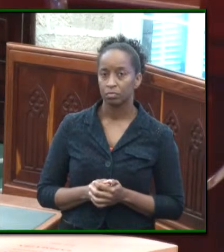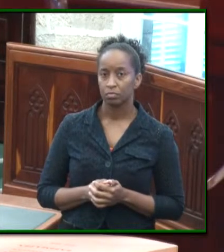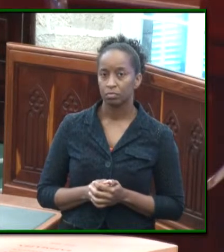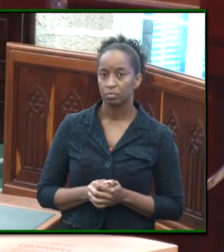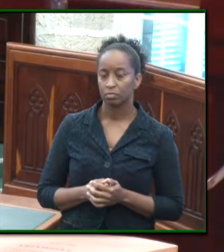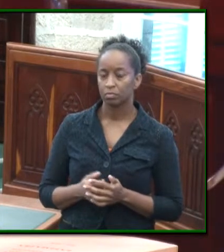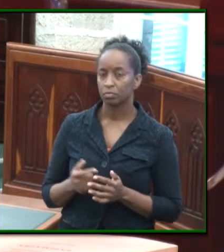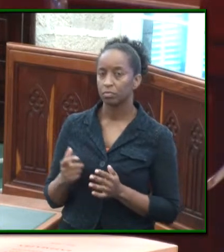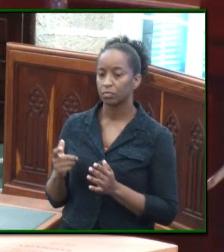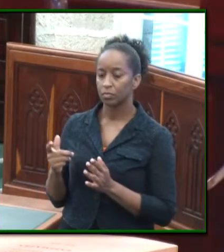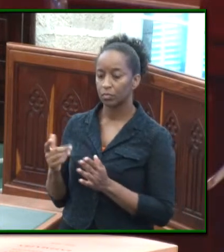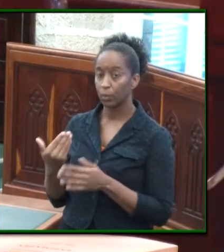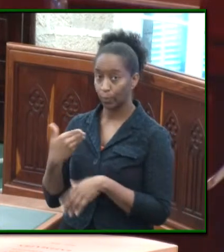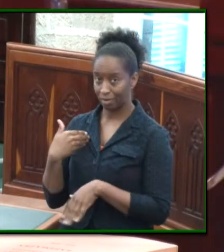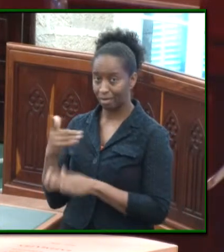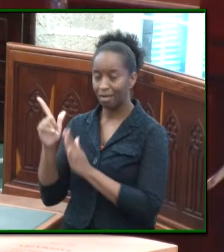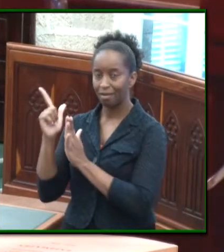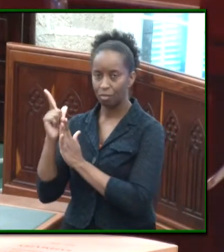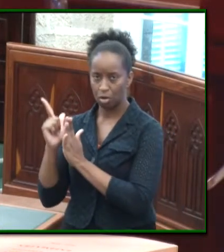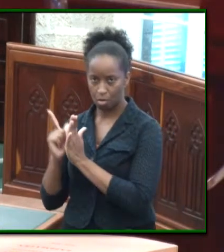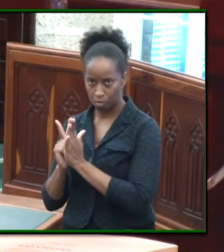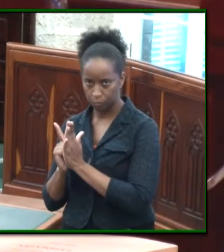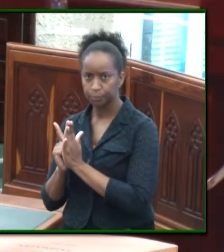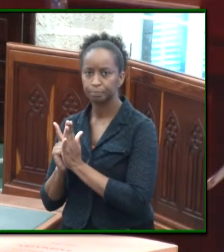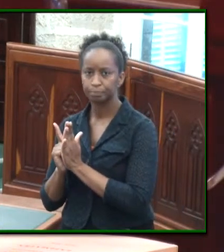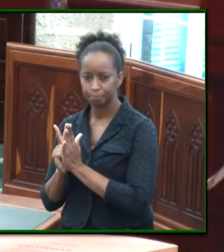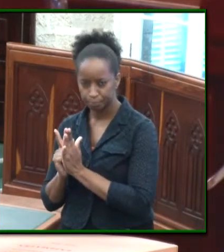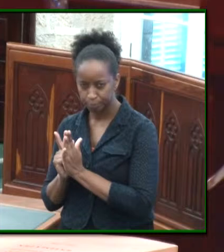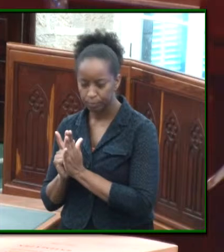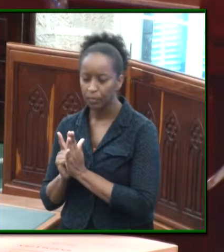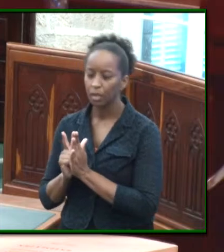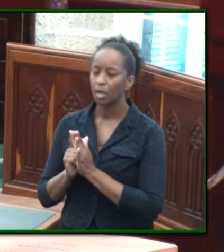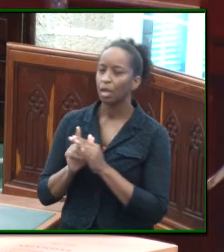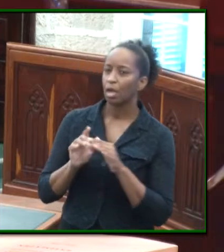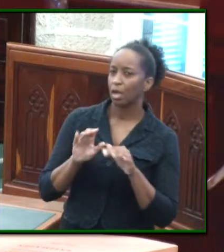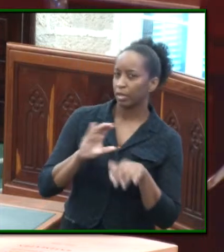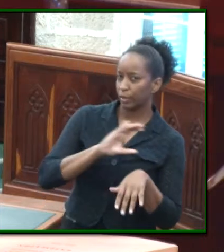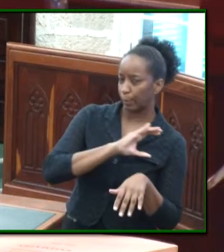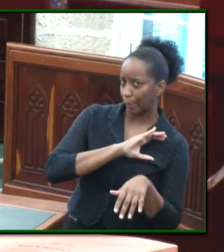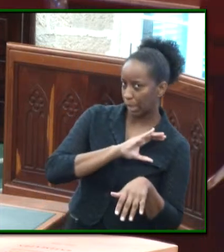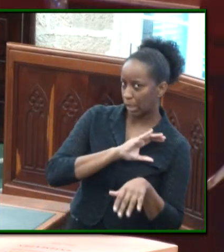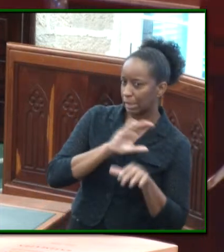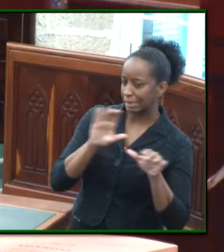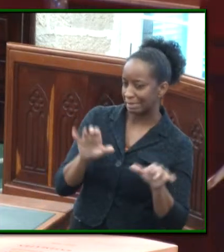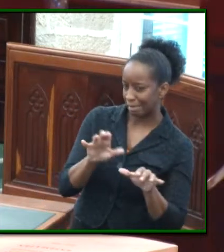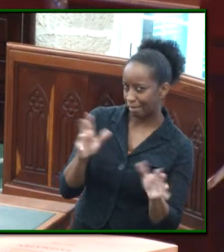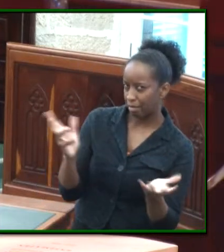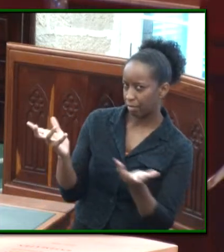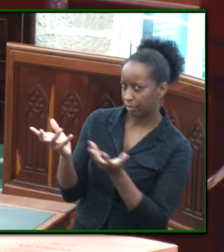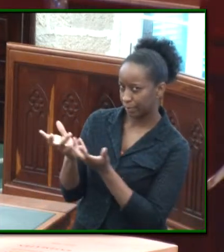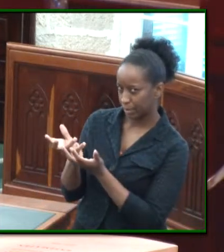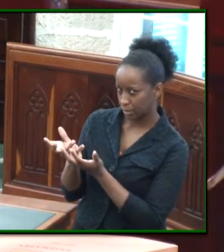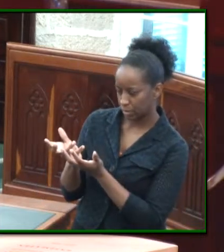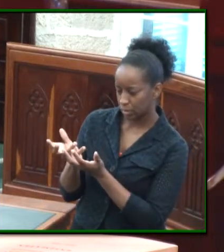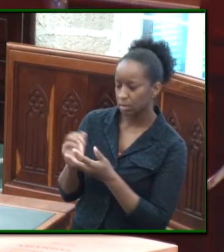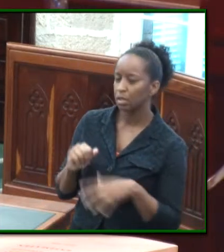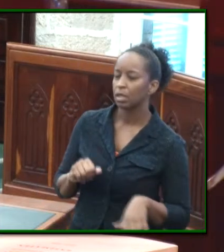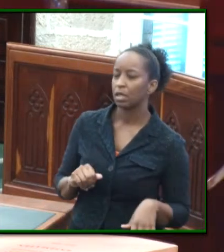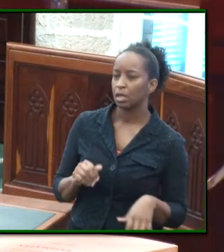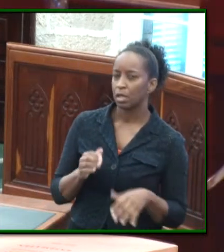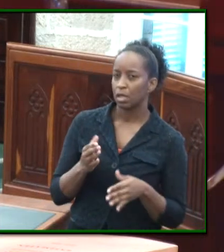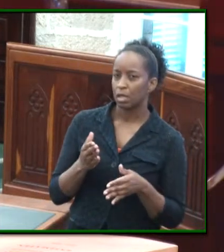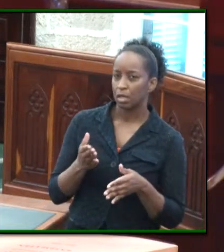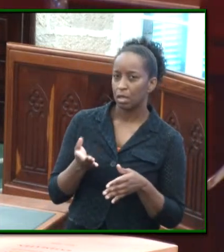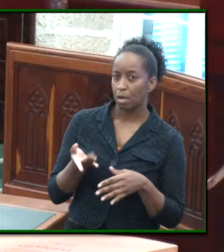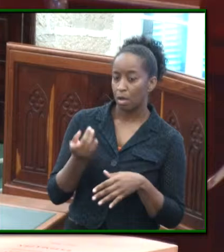speaks to receipts, bill of lading, and at Section 8 of the legislation, it also